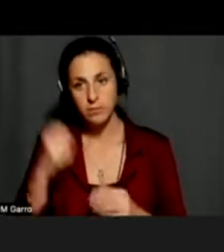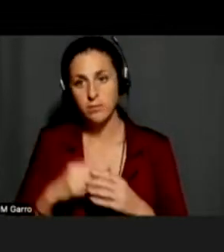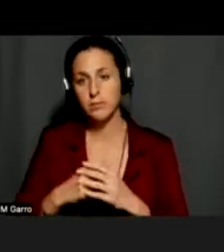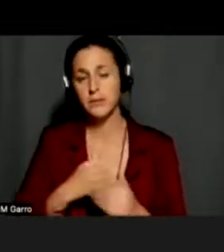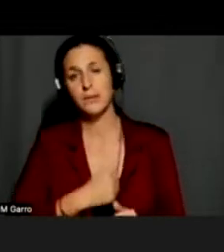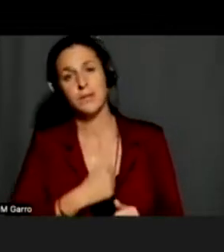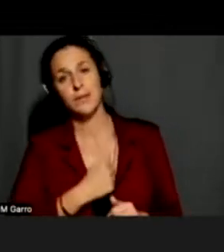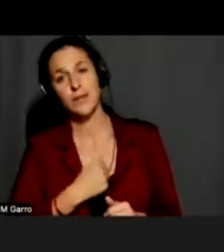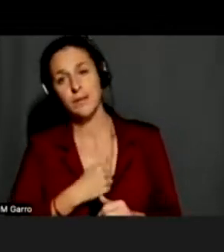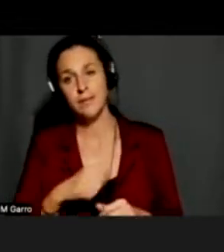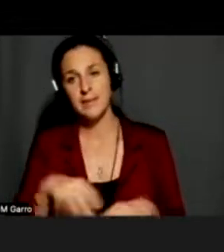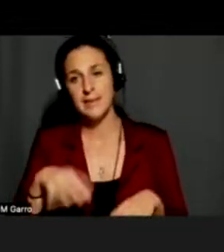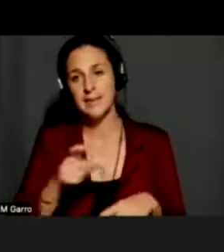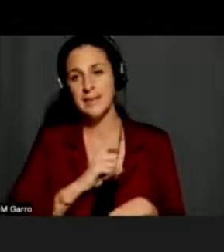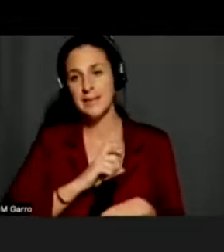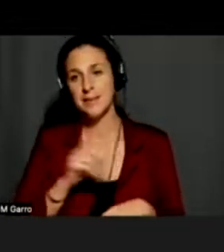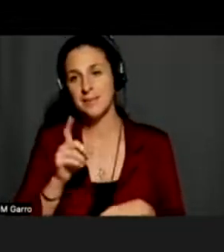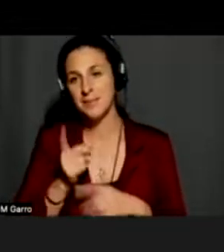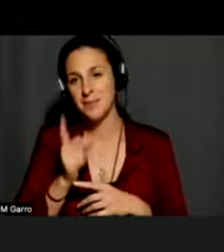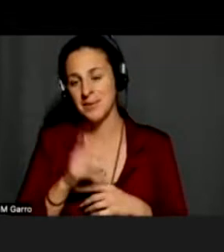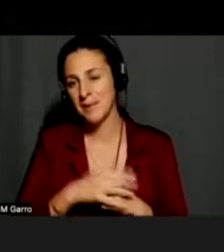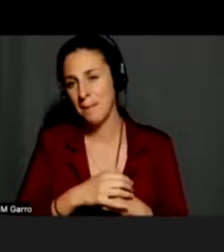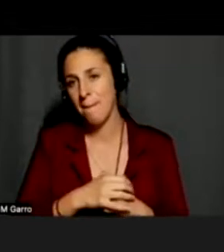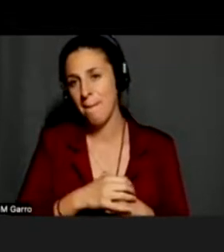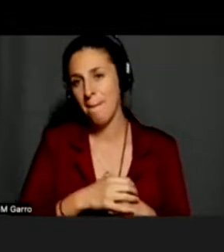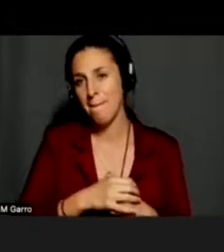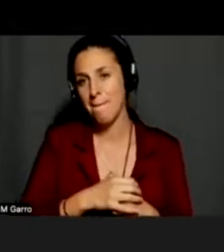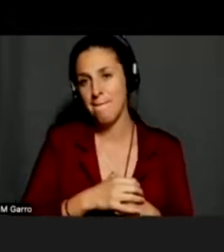sorry, give me a second.